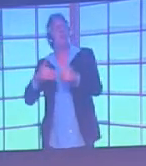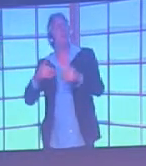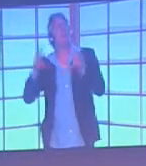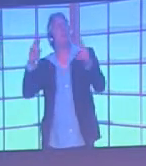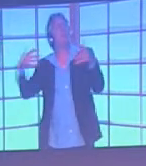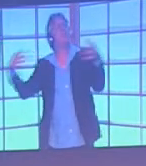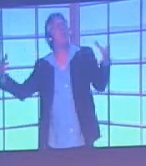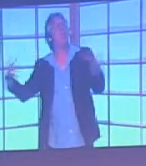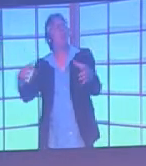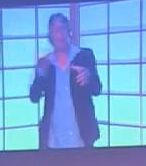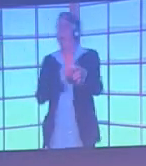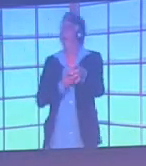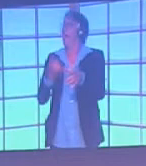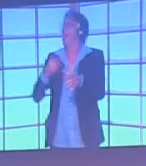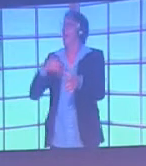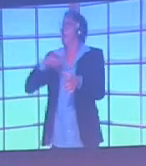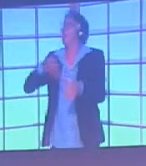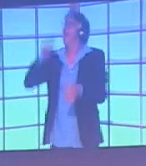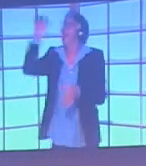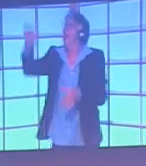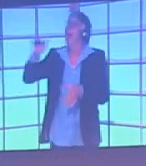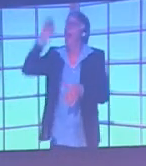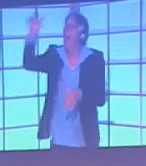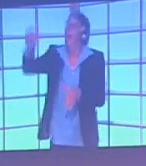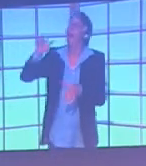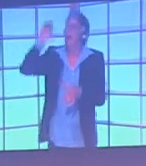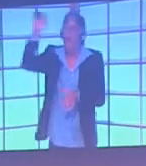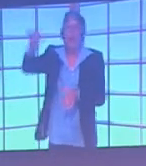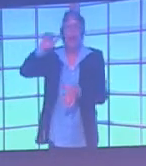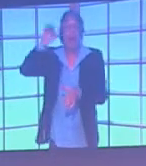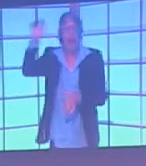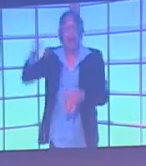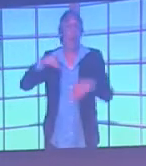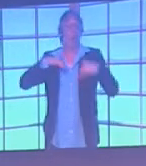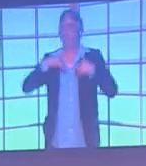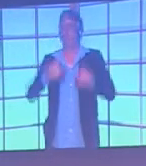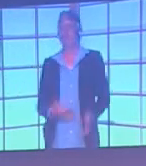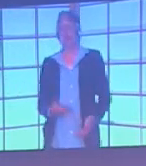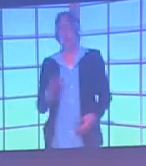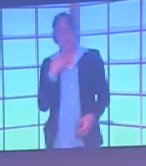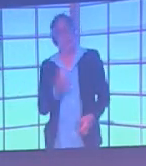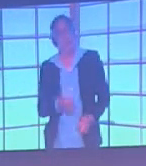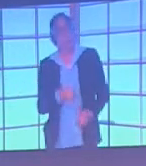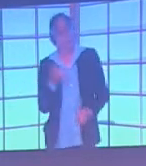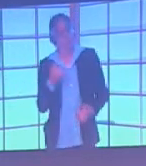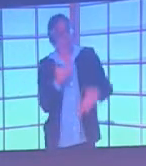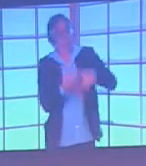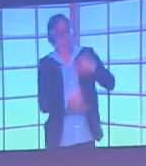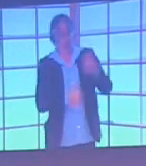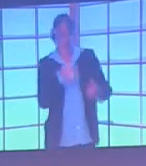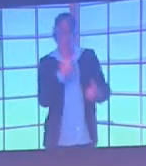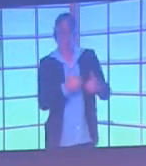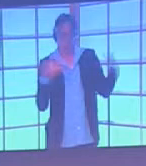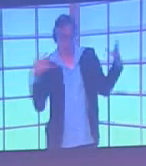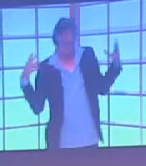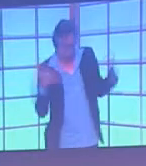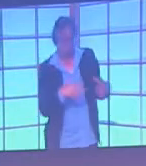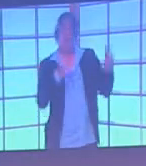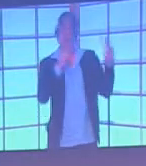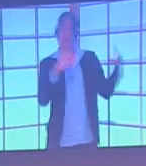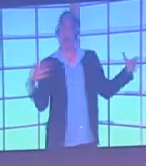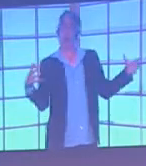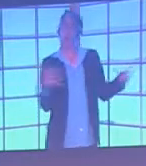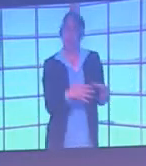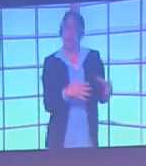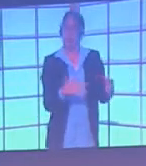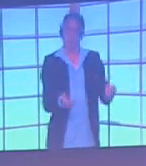independence, and your desires and your aims are right at the top of the list, and it's not put down